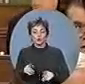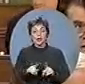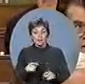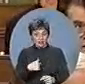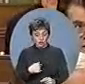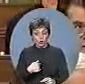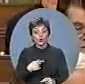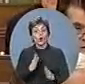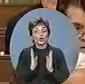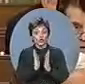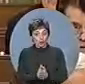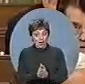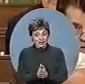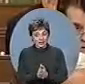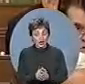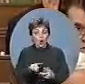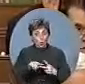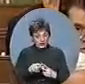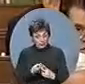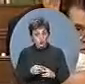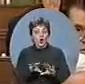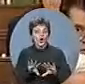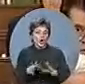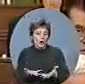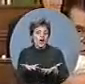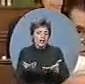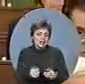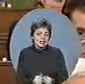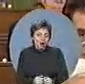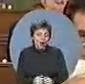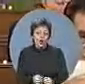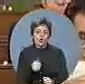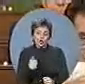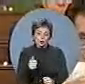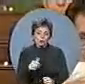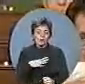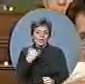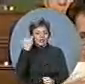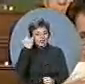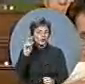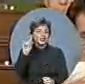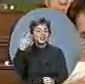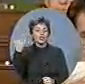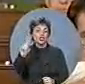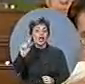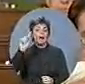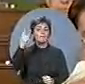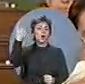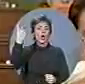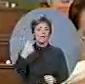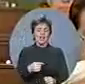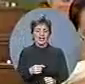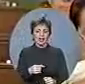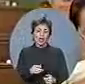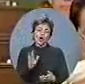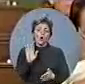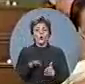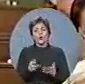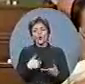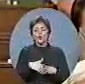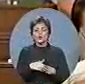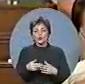He's trying to change things. In fact, we even asked him at the outset why he is putting his